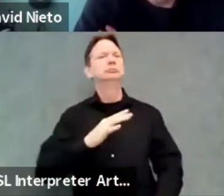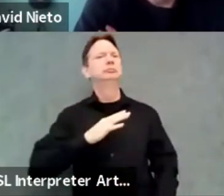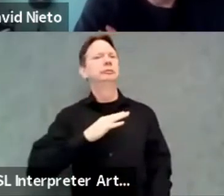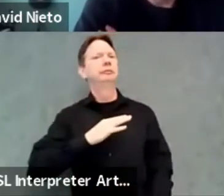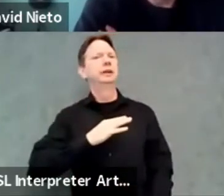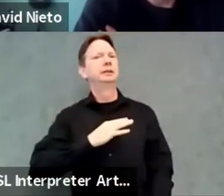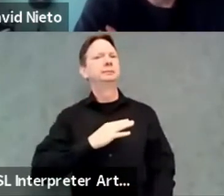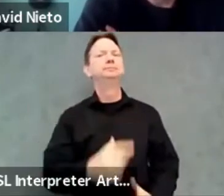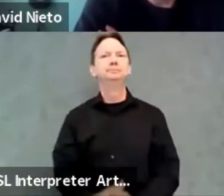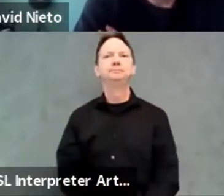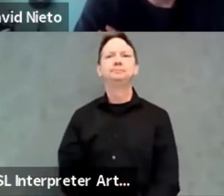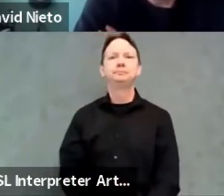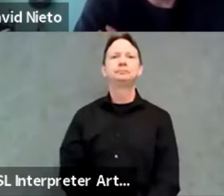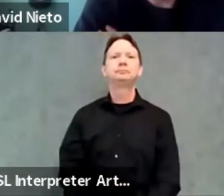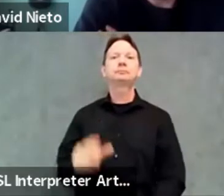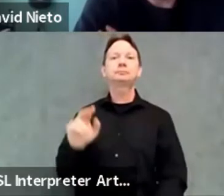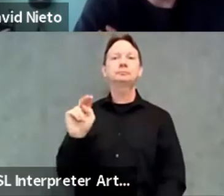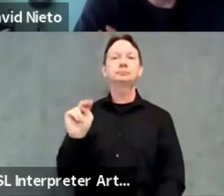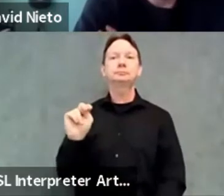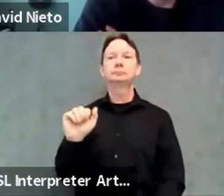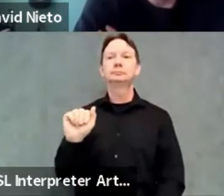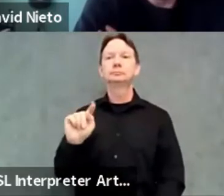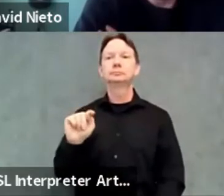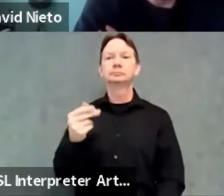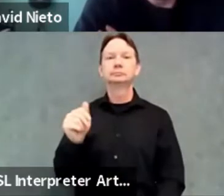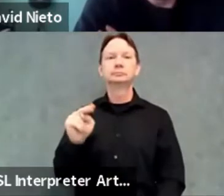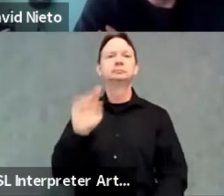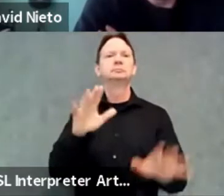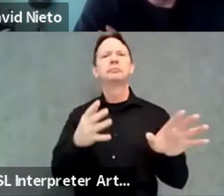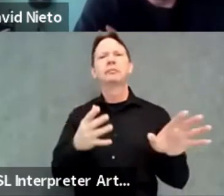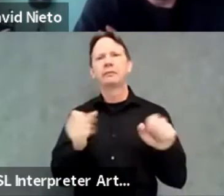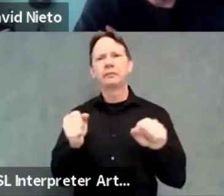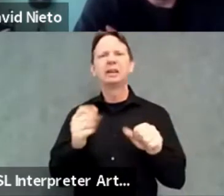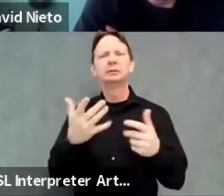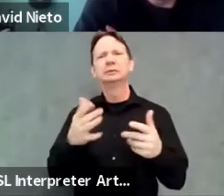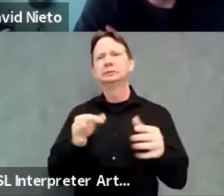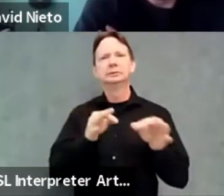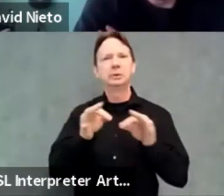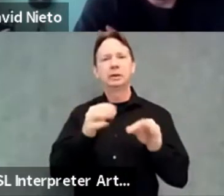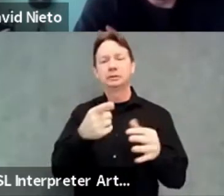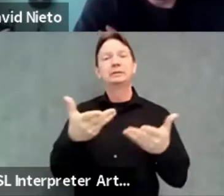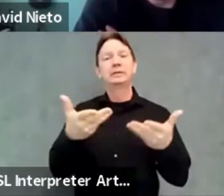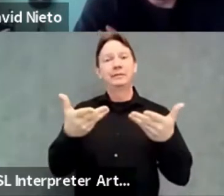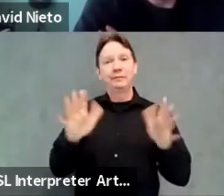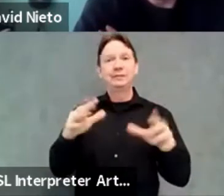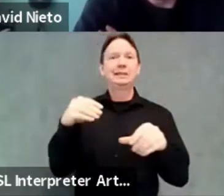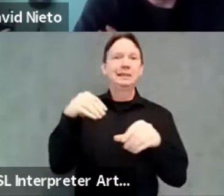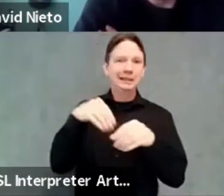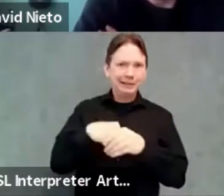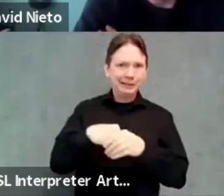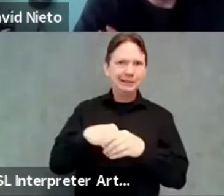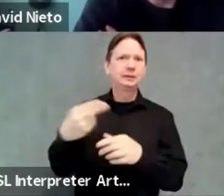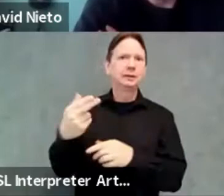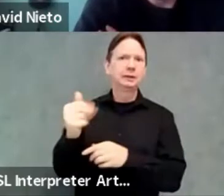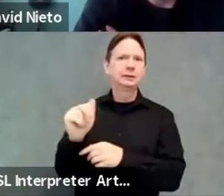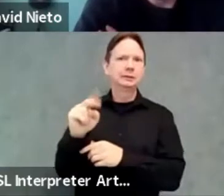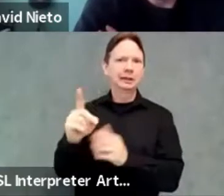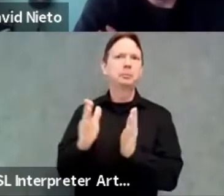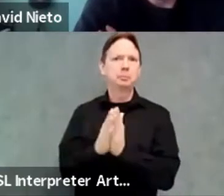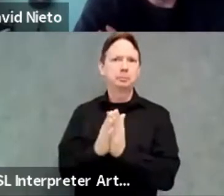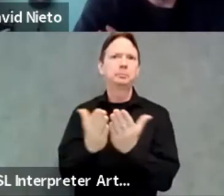No so just very quickly, this is something that's in the SIG handbook. So there are metrics